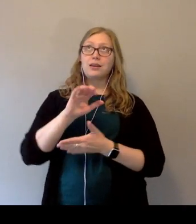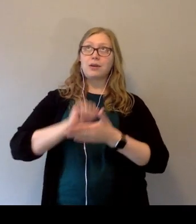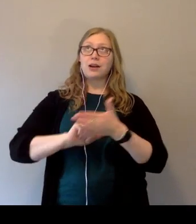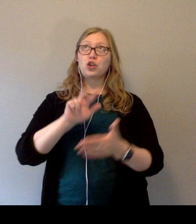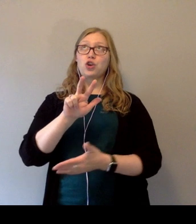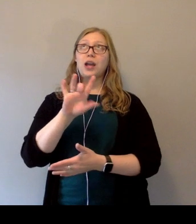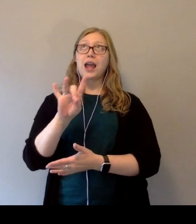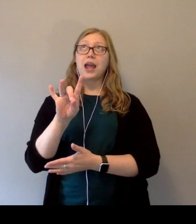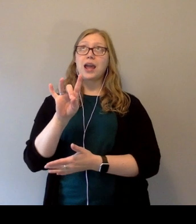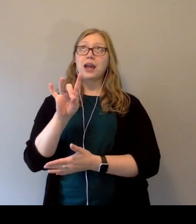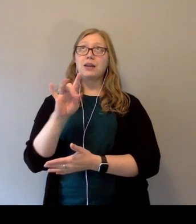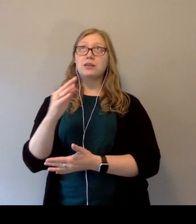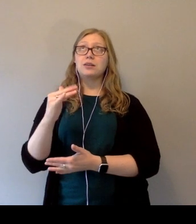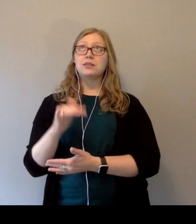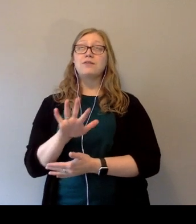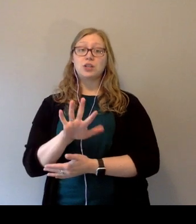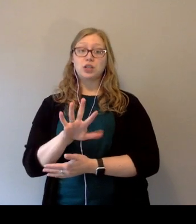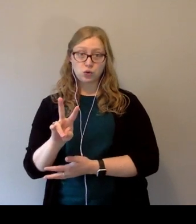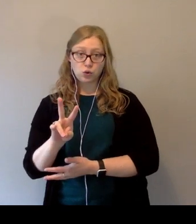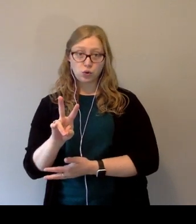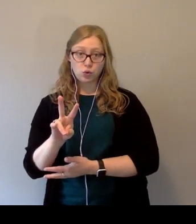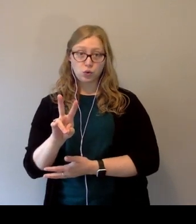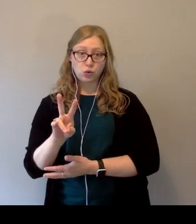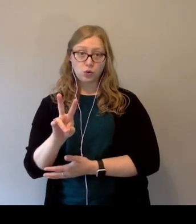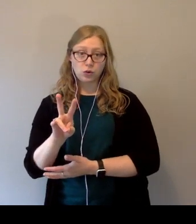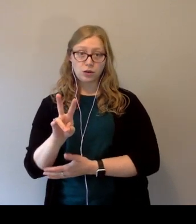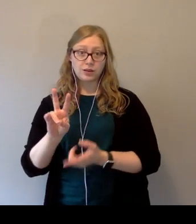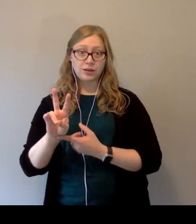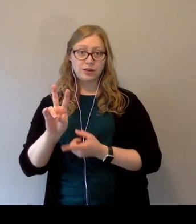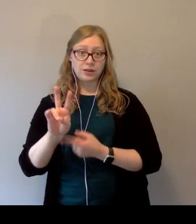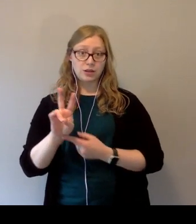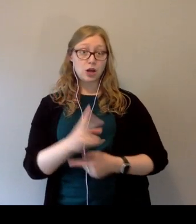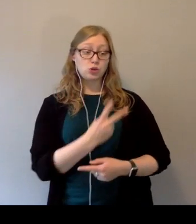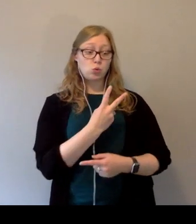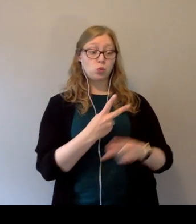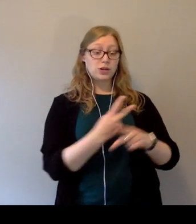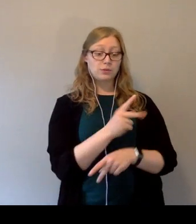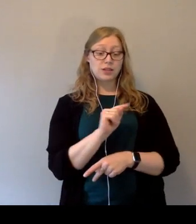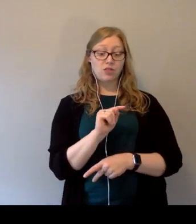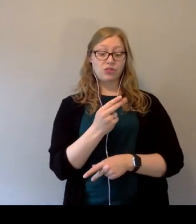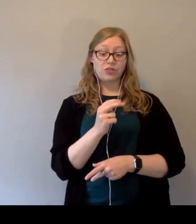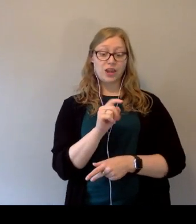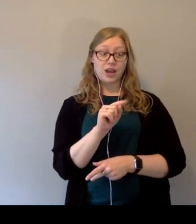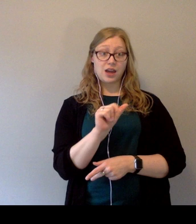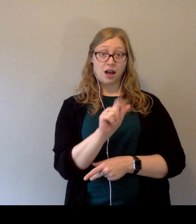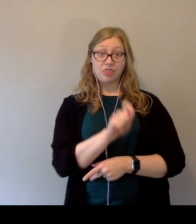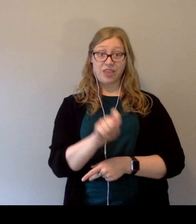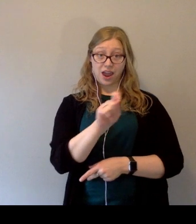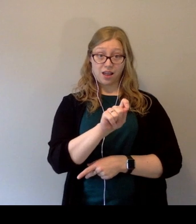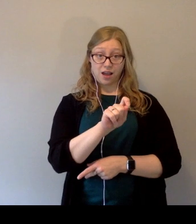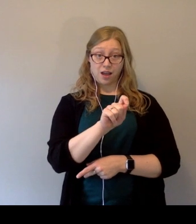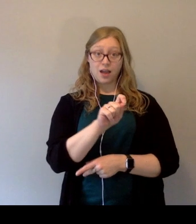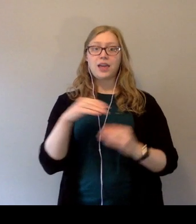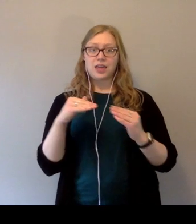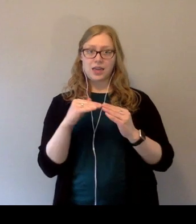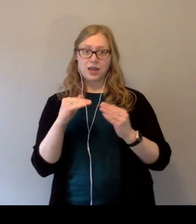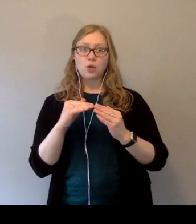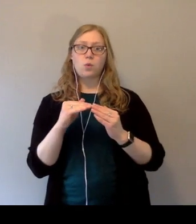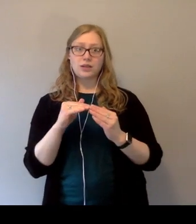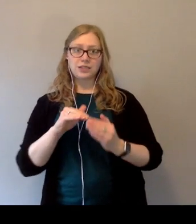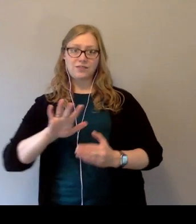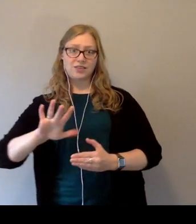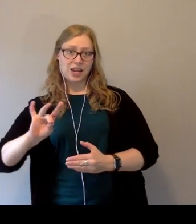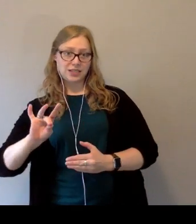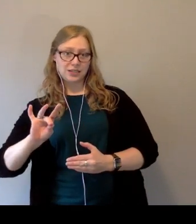So that's 52. So 2 times theta equals 52. Divide by 2, and that means